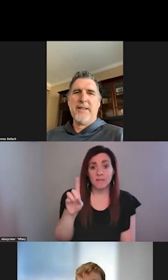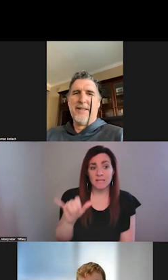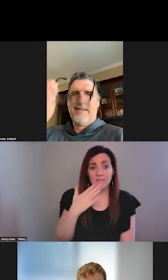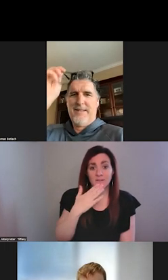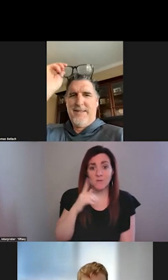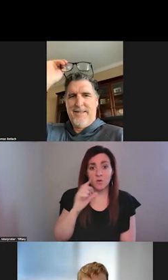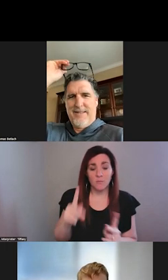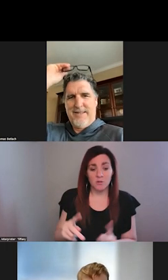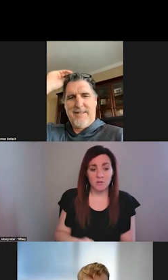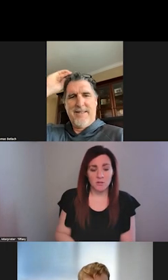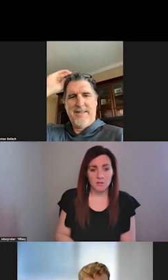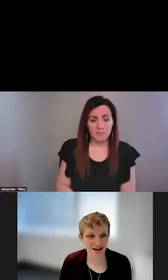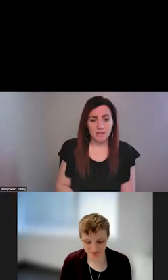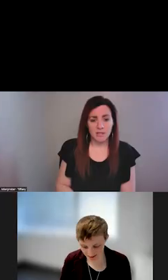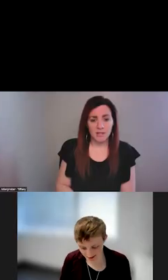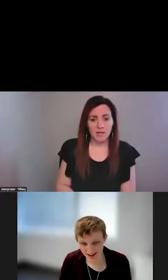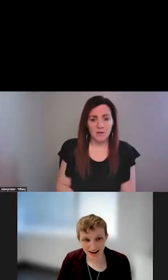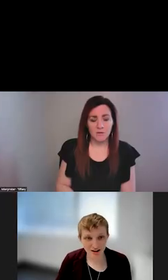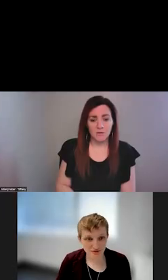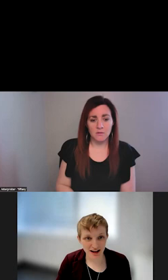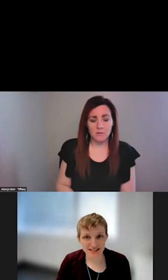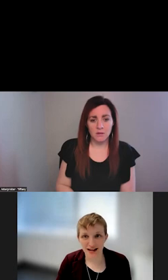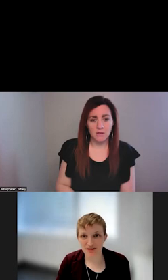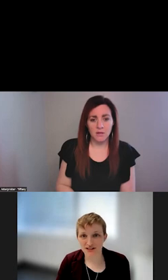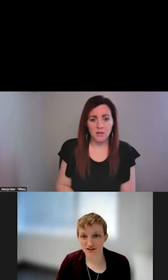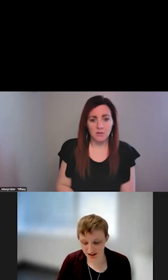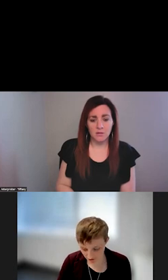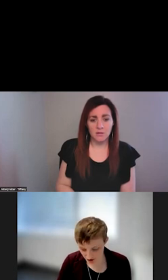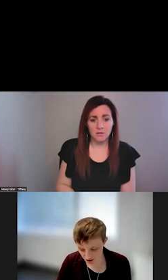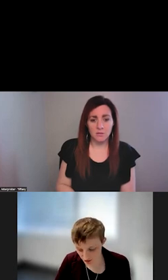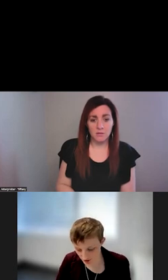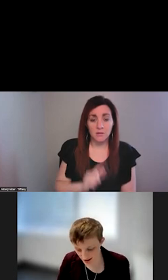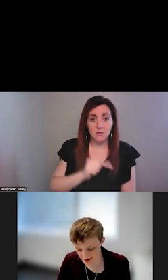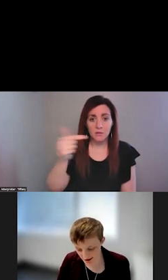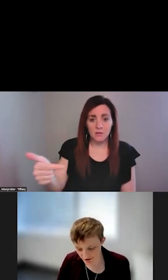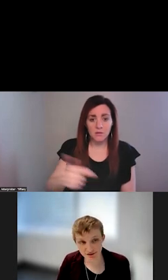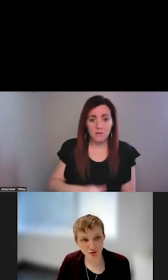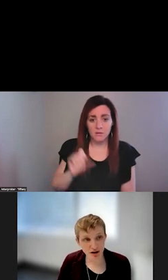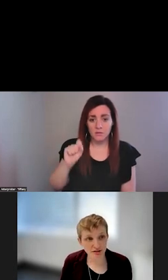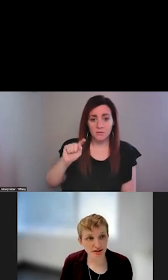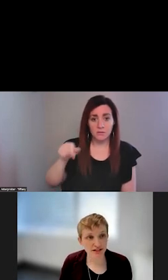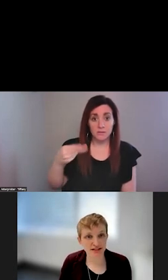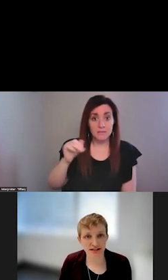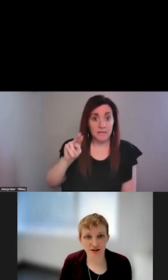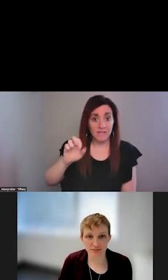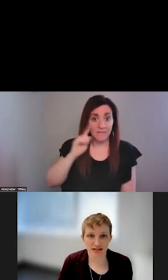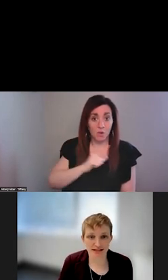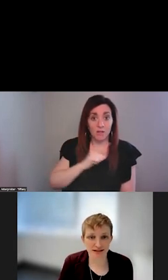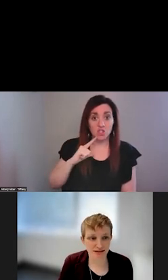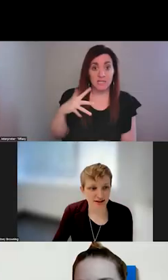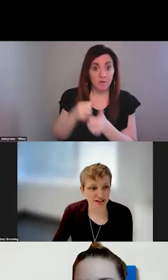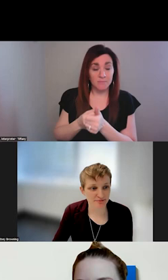the opportunity. Wonderful. Thank you so much, Tom. All right. I want to turn it over to Stephanie for our legislative